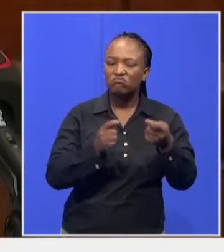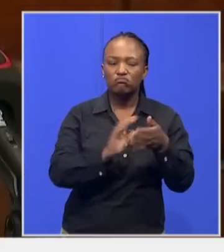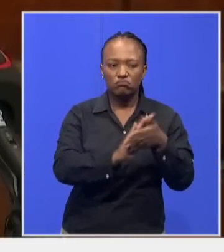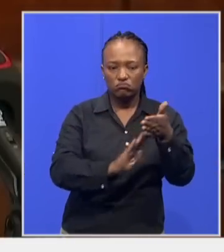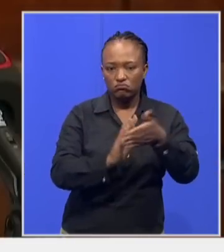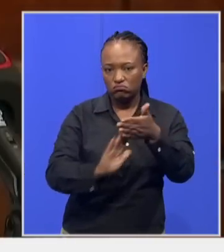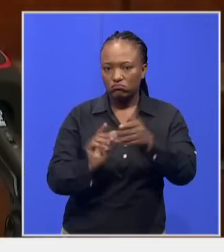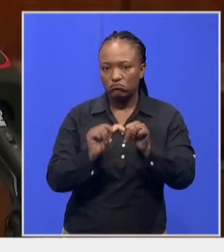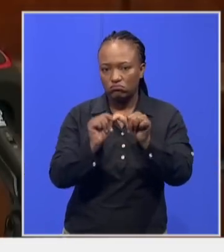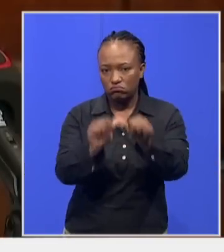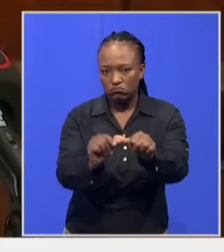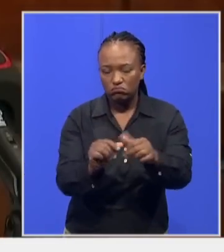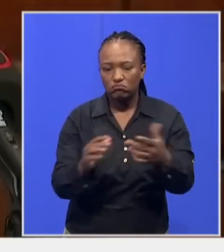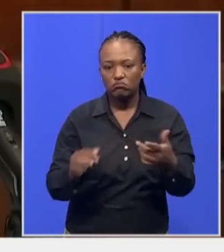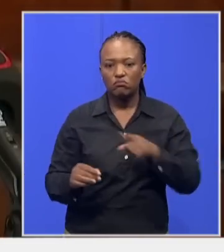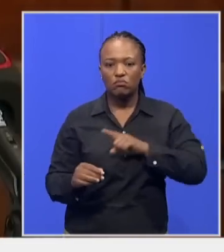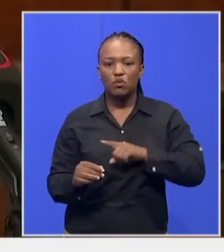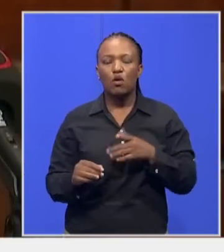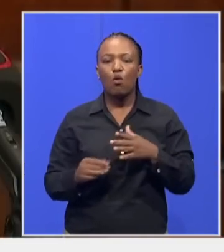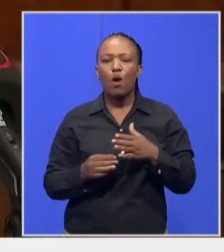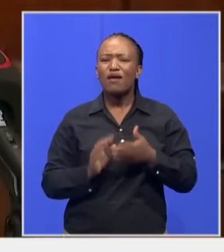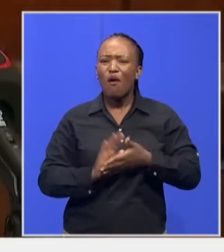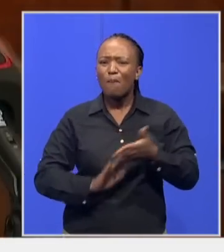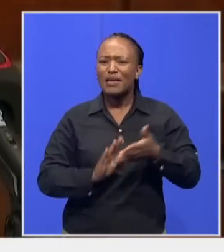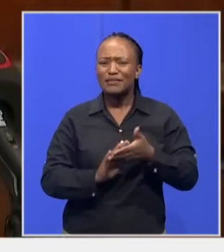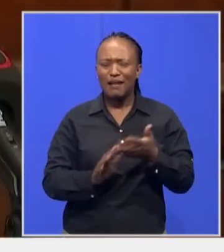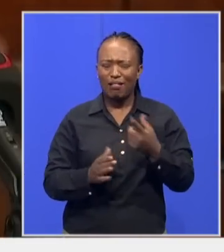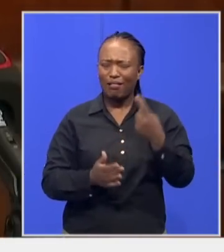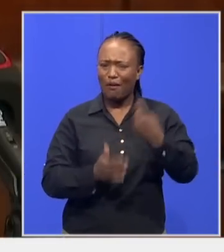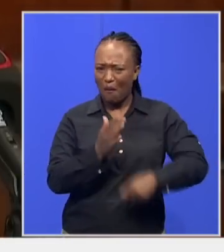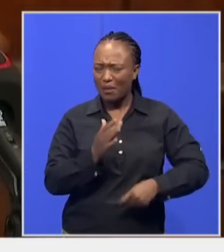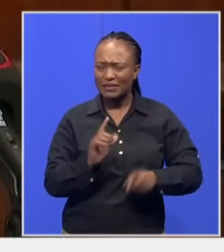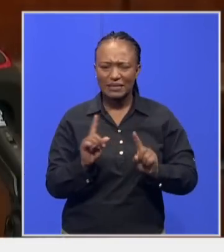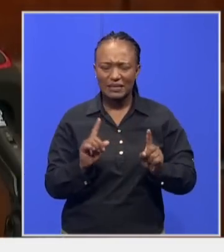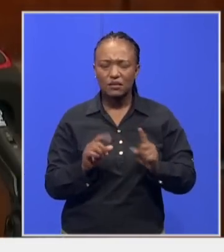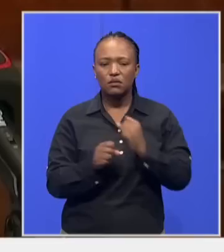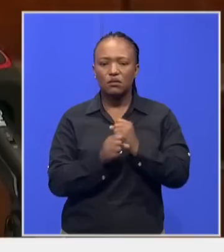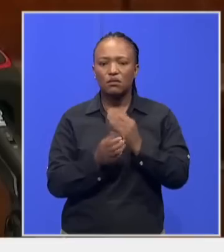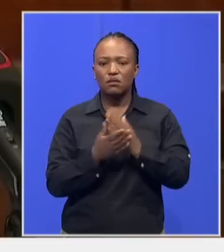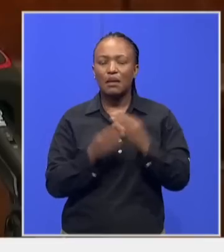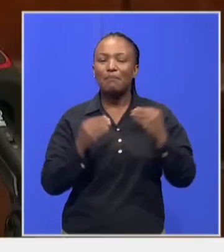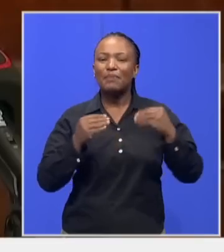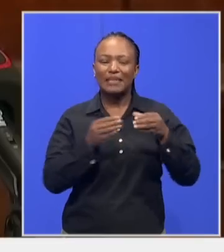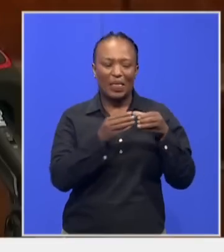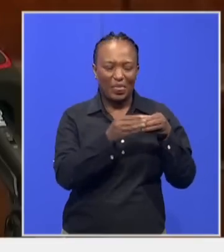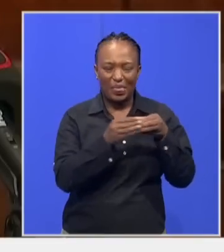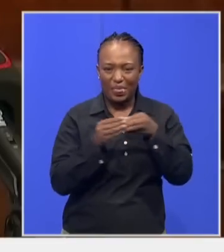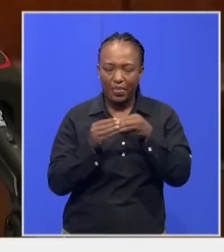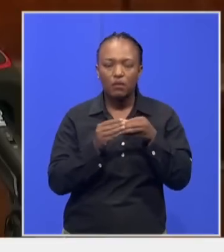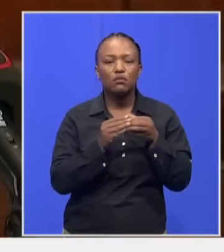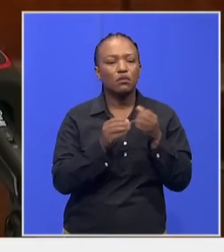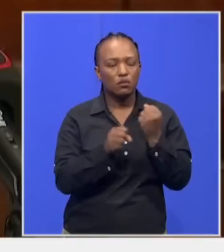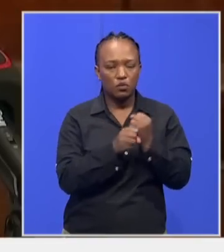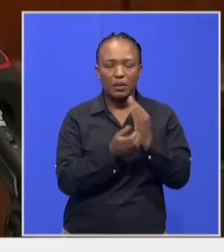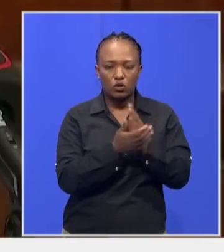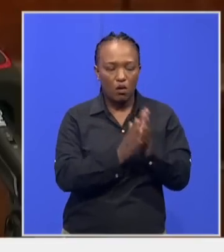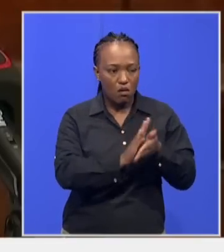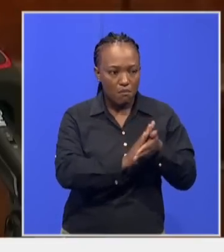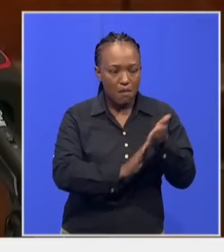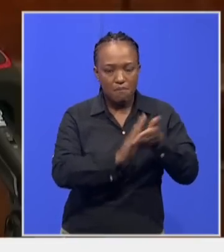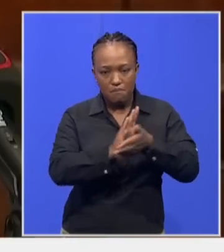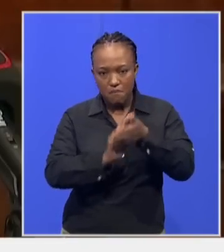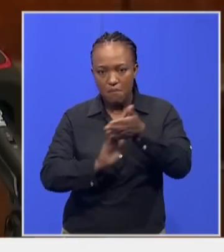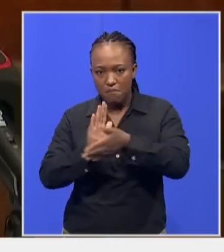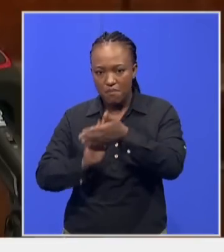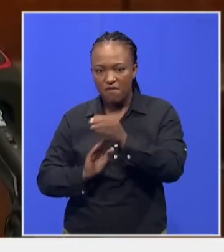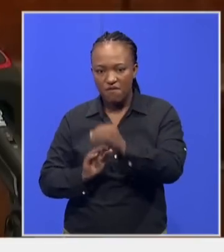carry inordinate amount of operational costs, make sure that small businesses are operating by ensuring that we provide a